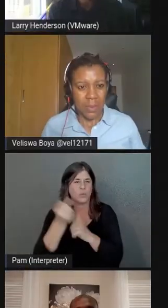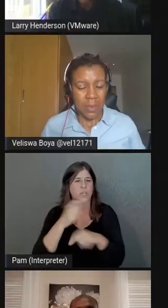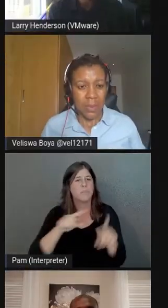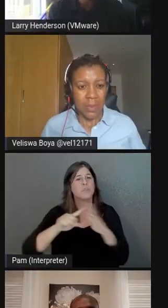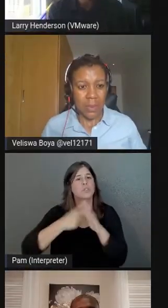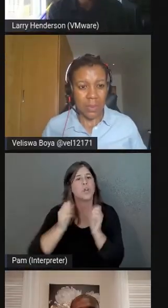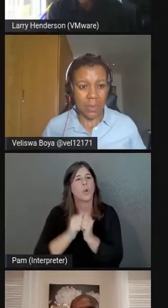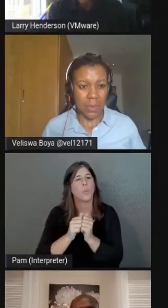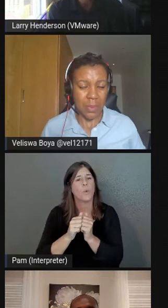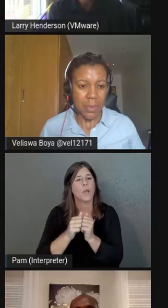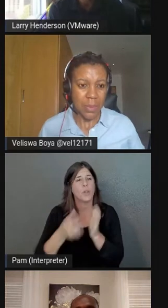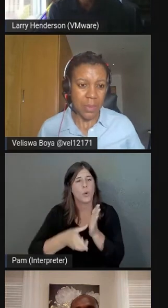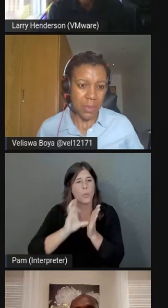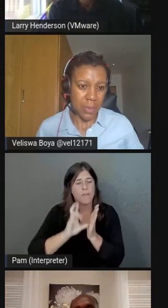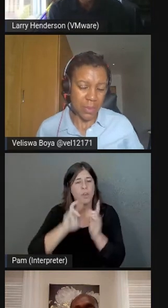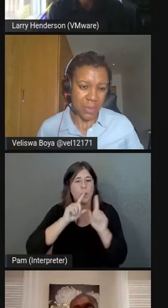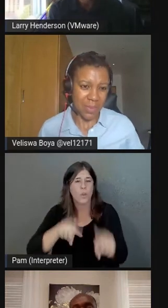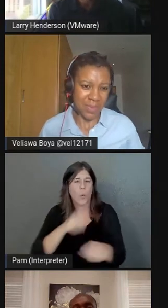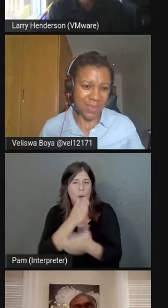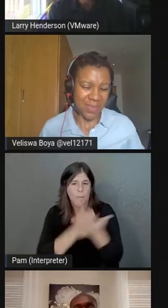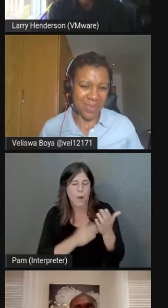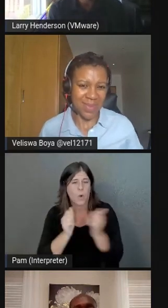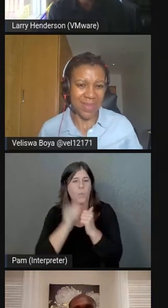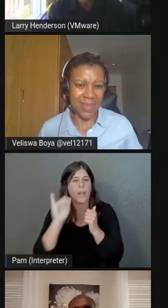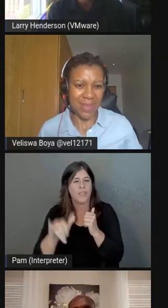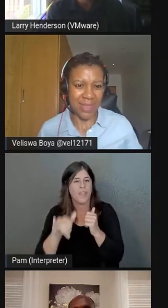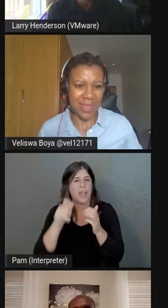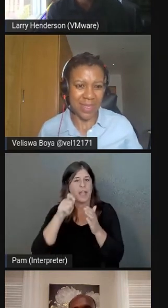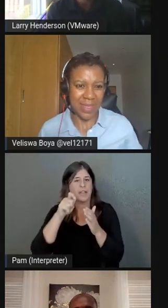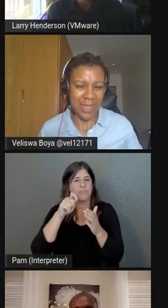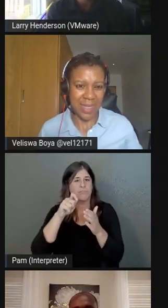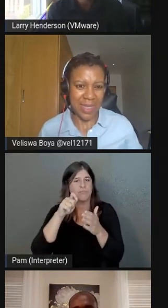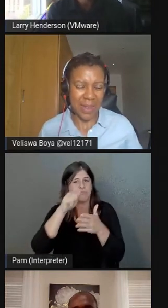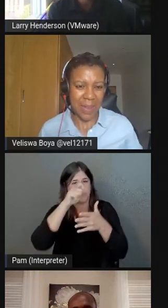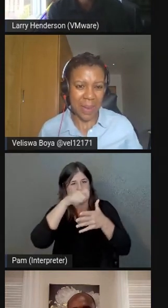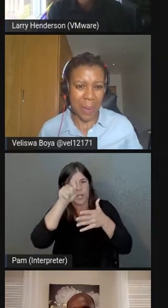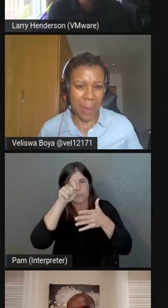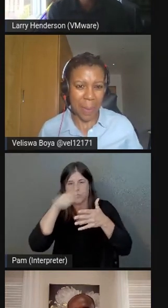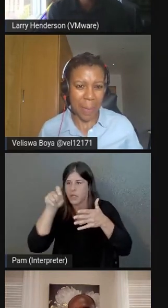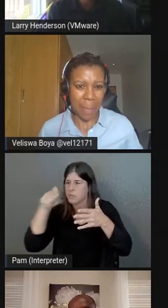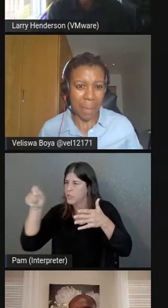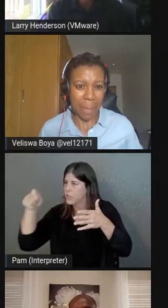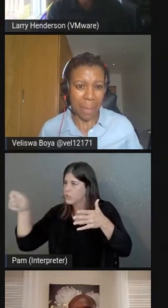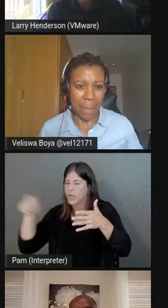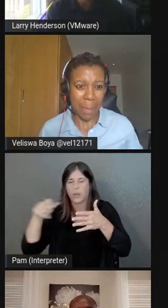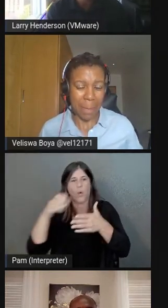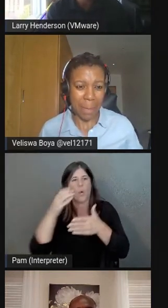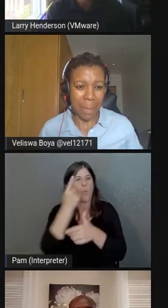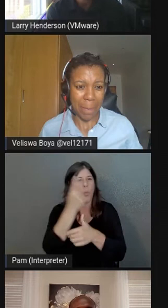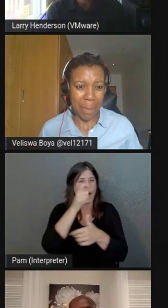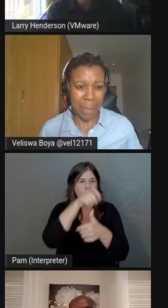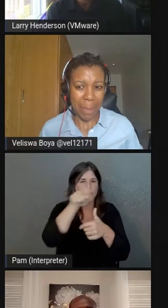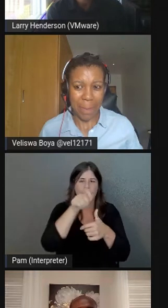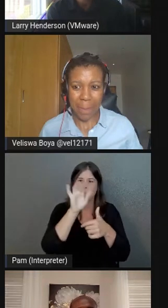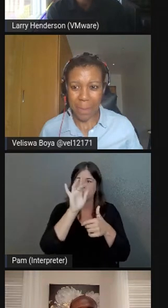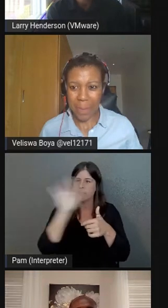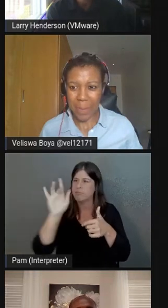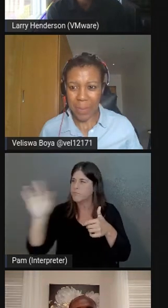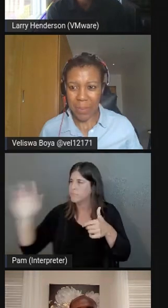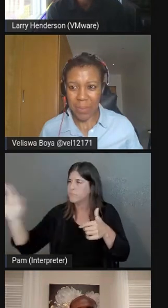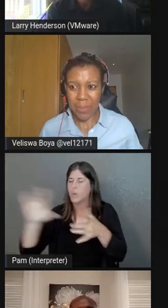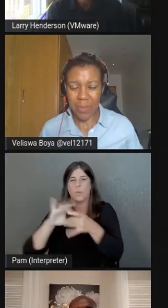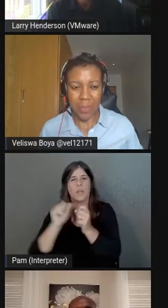the reviewing order piece where then that check would be checked and the rest would not. So in terms of the reviewing order, that's just